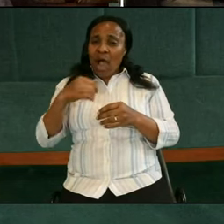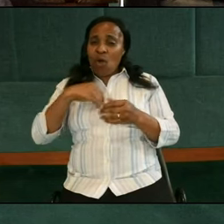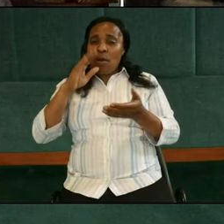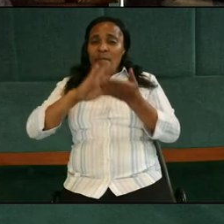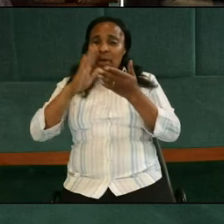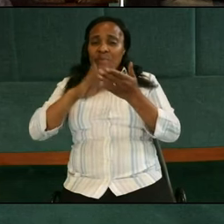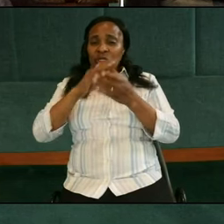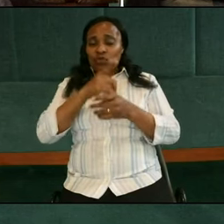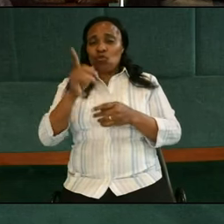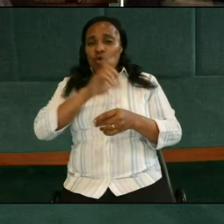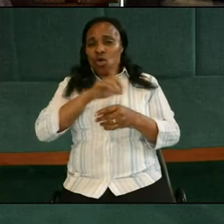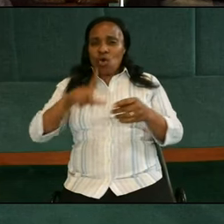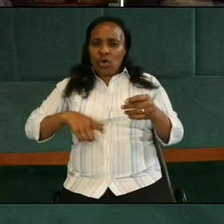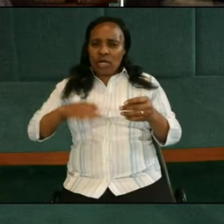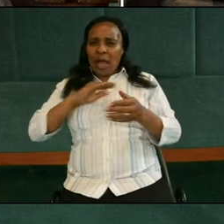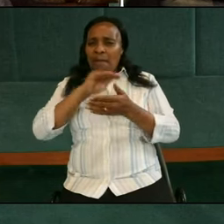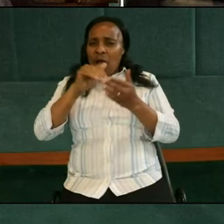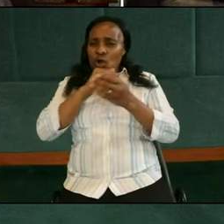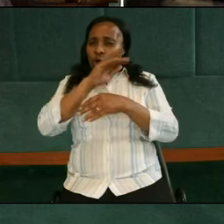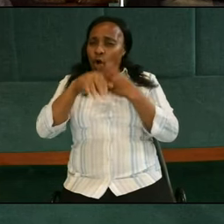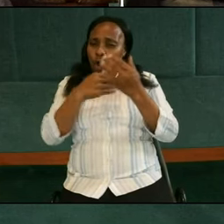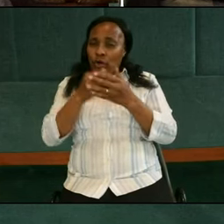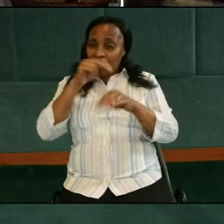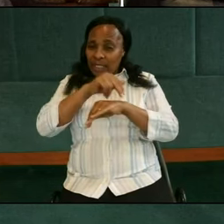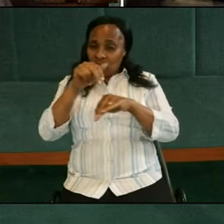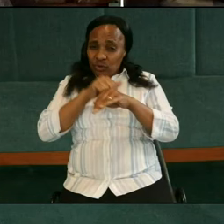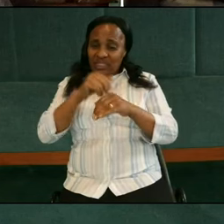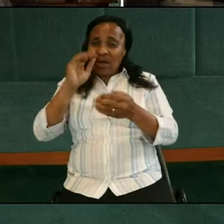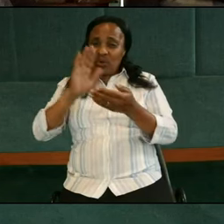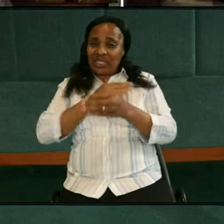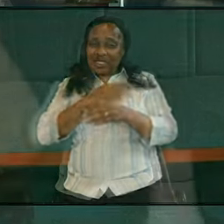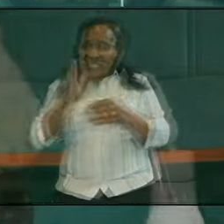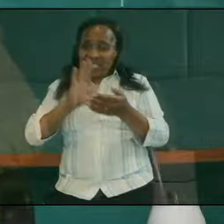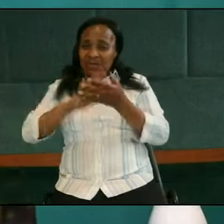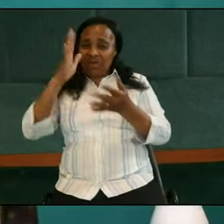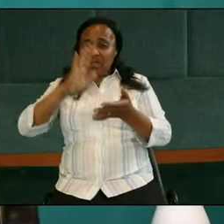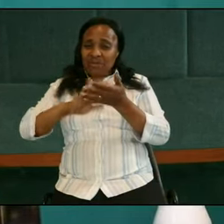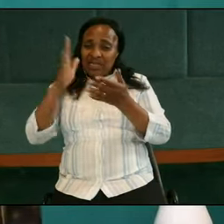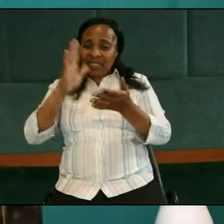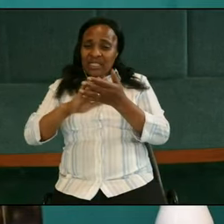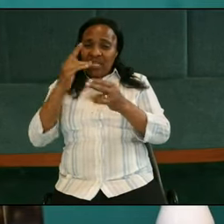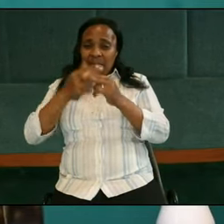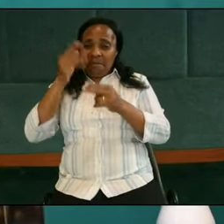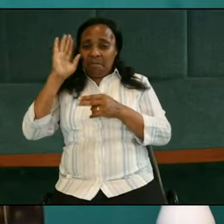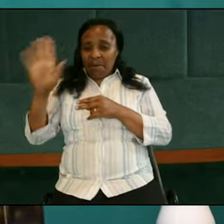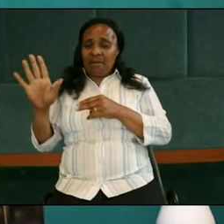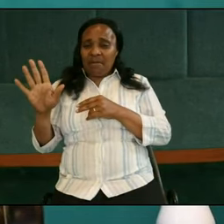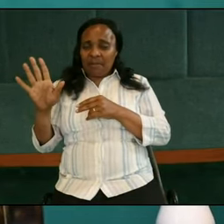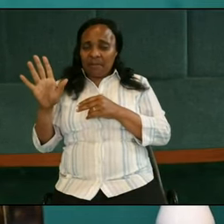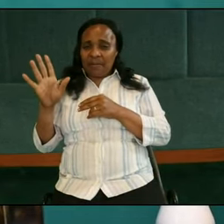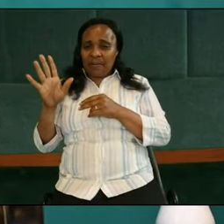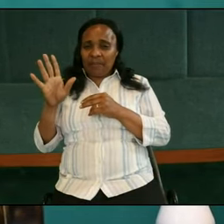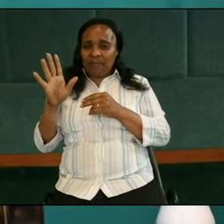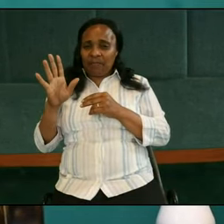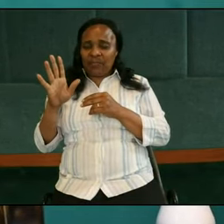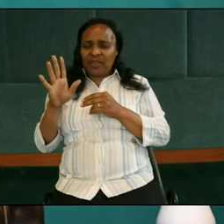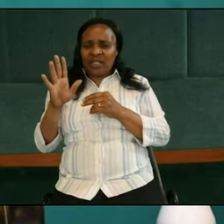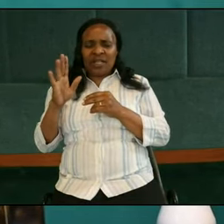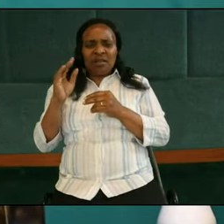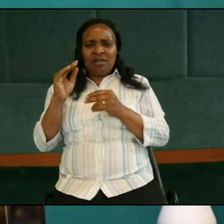you, Lord. Among all nations, I will sing the praise of your name. Mm-hmm.